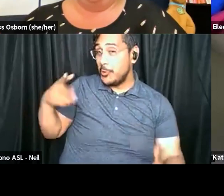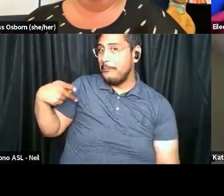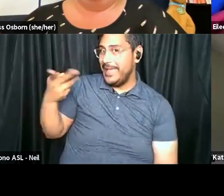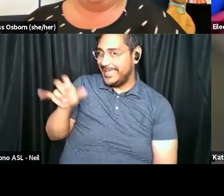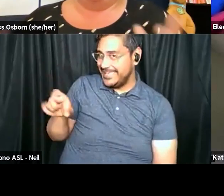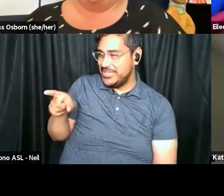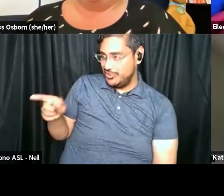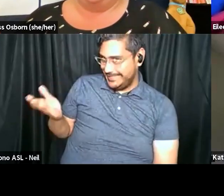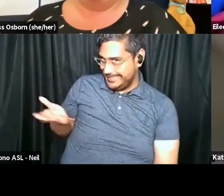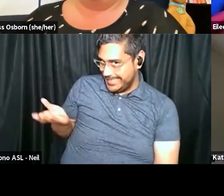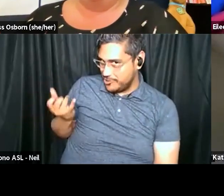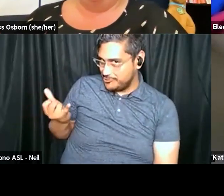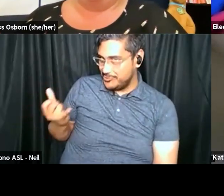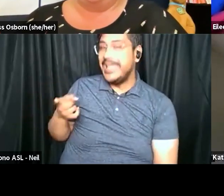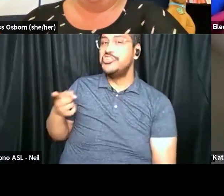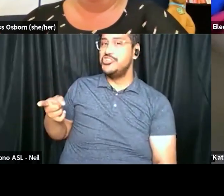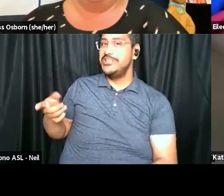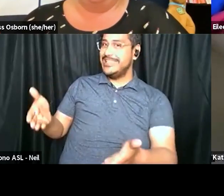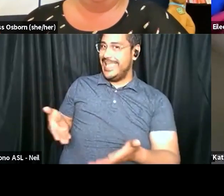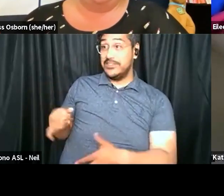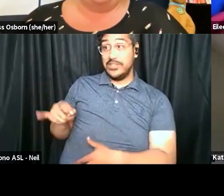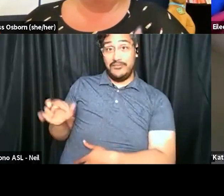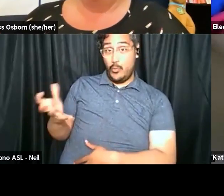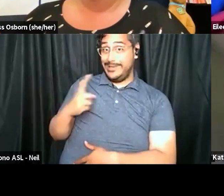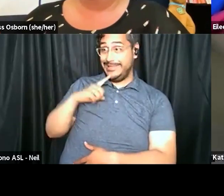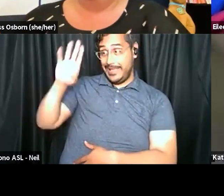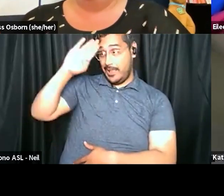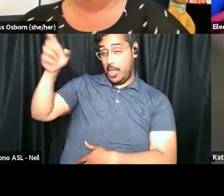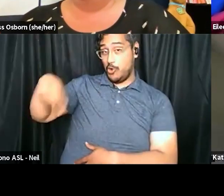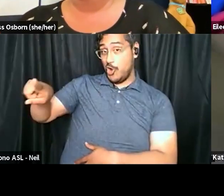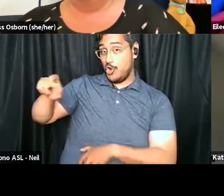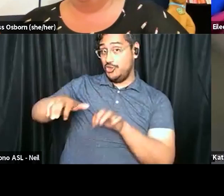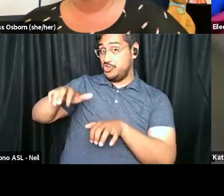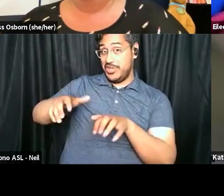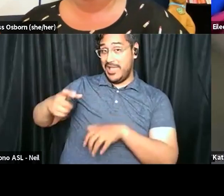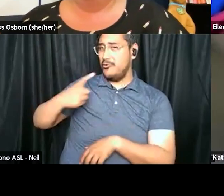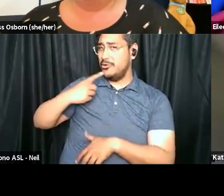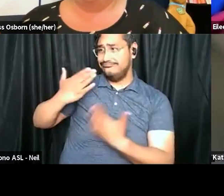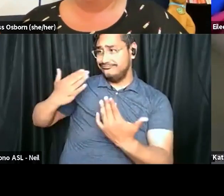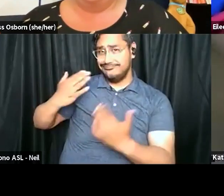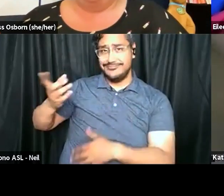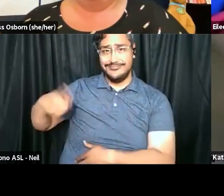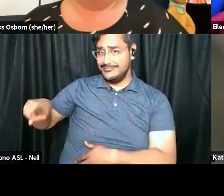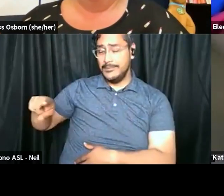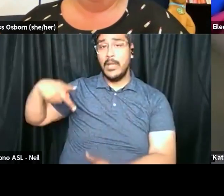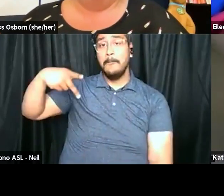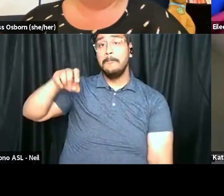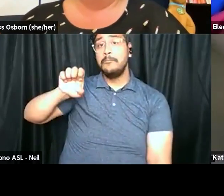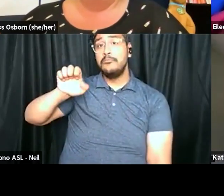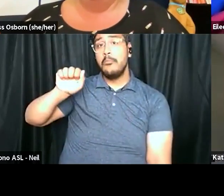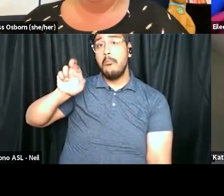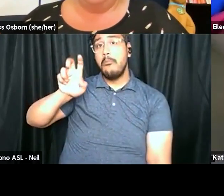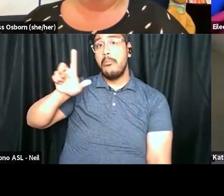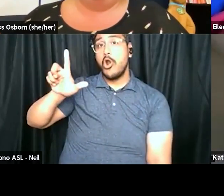us as a guest. So if you want to say hello to her in the chat or share any gratitude for her, Pearl Song has